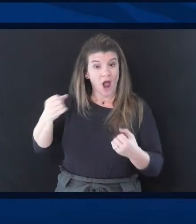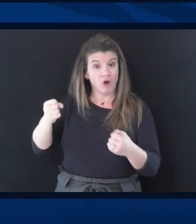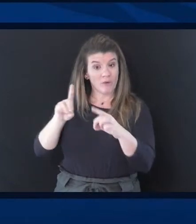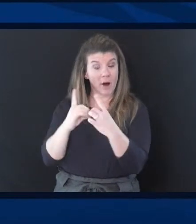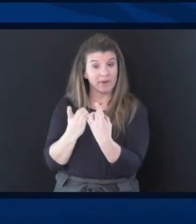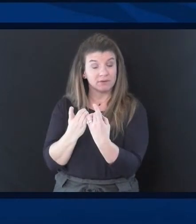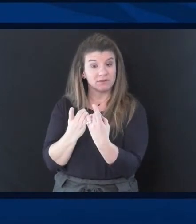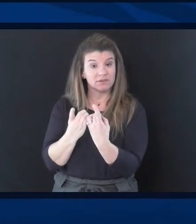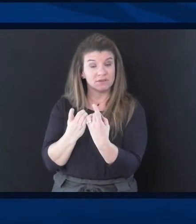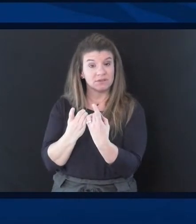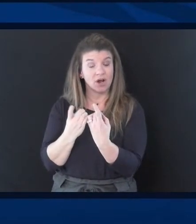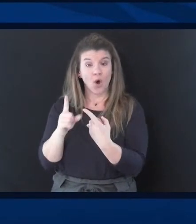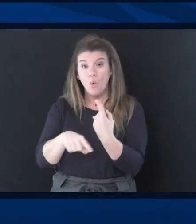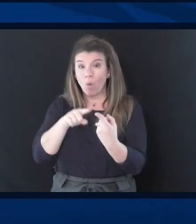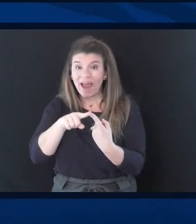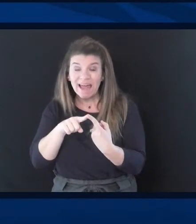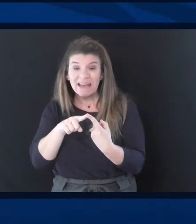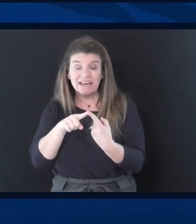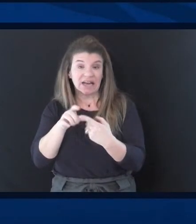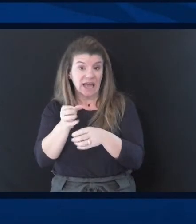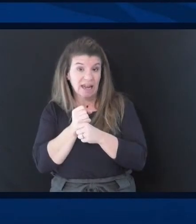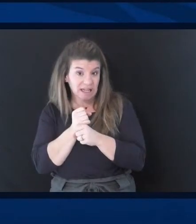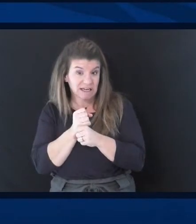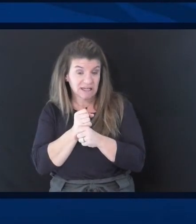department when to get it,